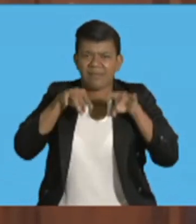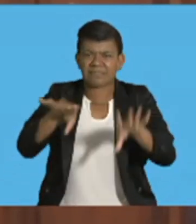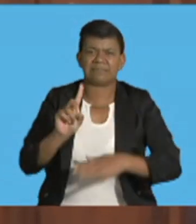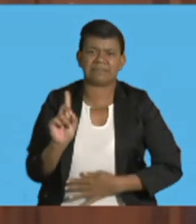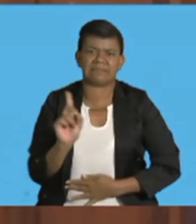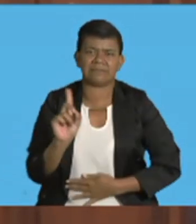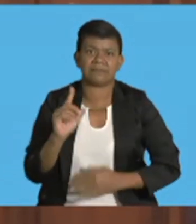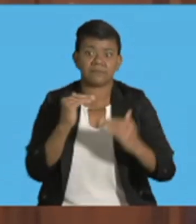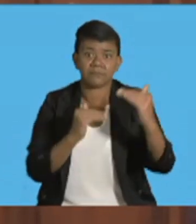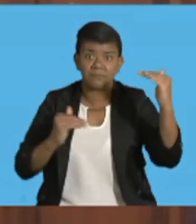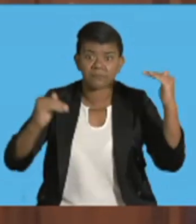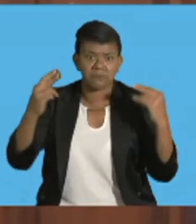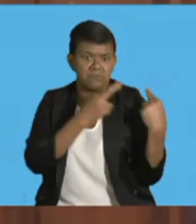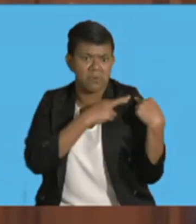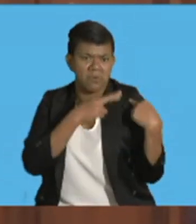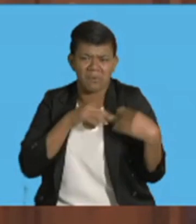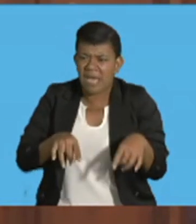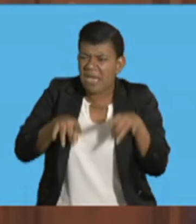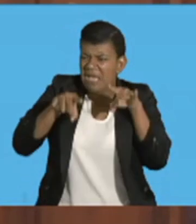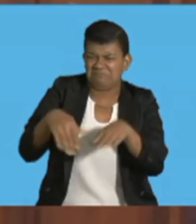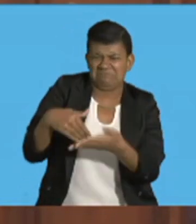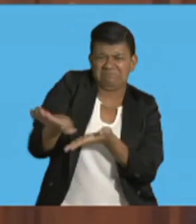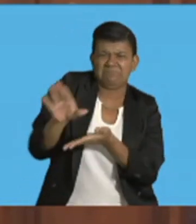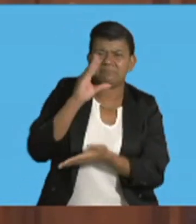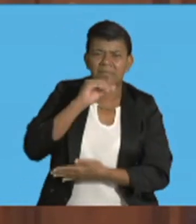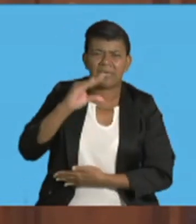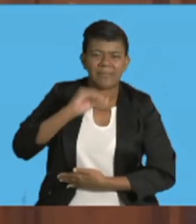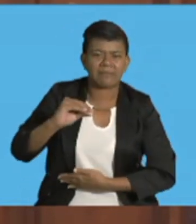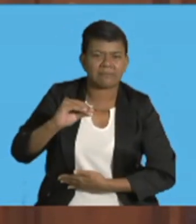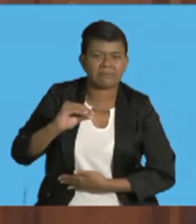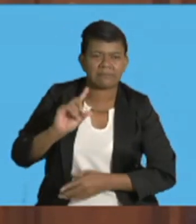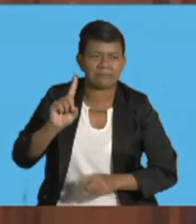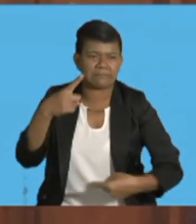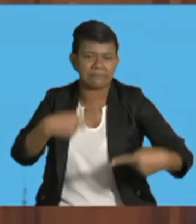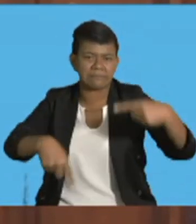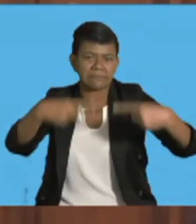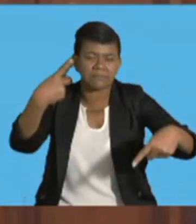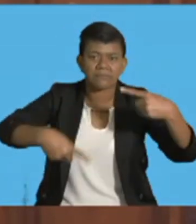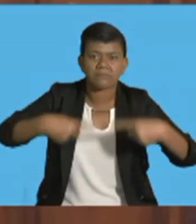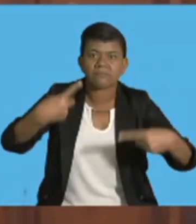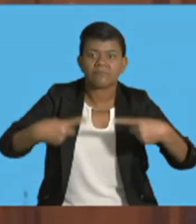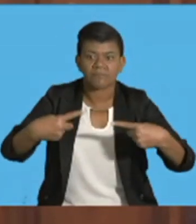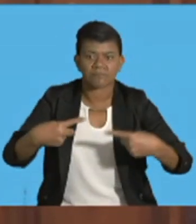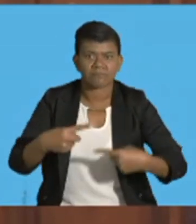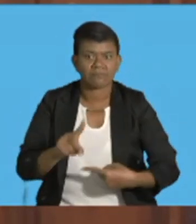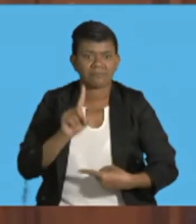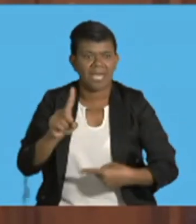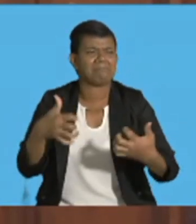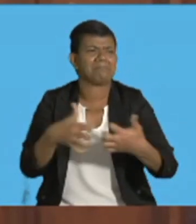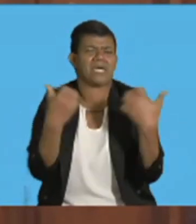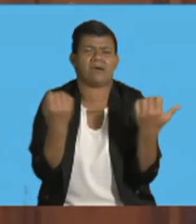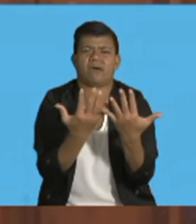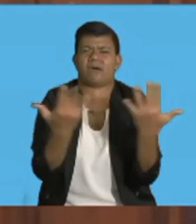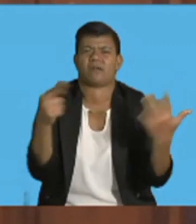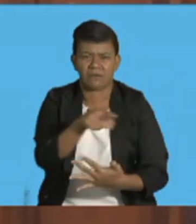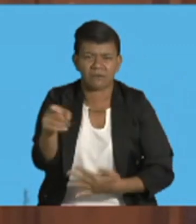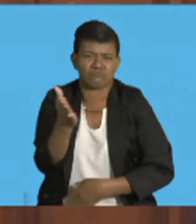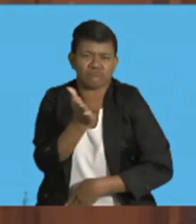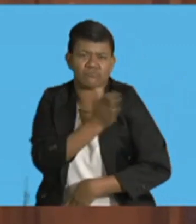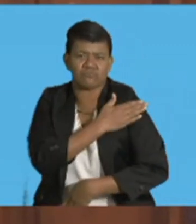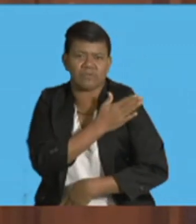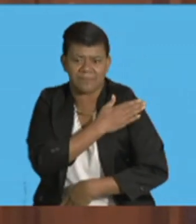equality, diversity and tolerance. And we need that spirit more than ever at this troubled